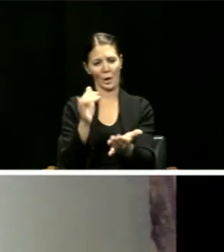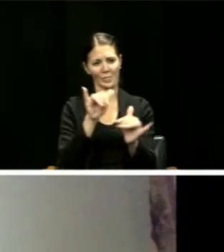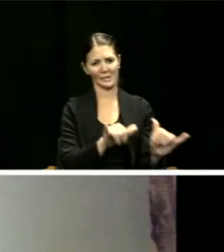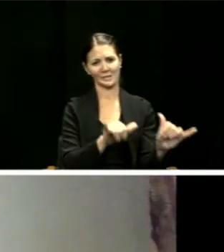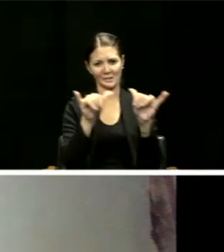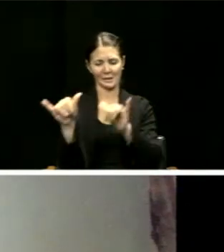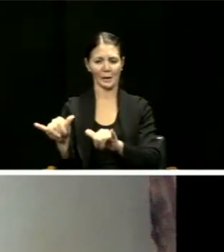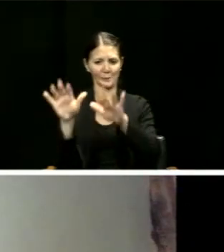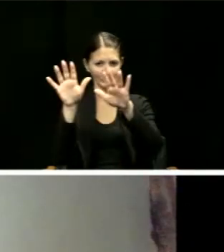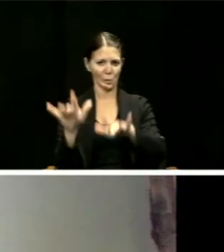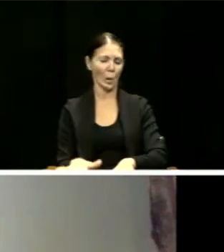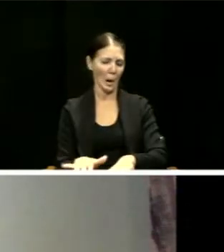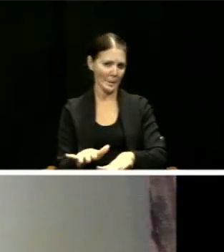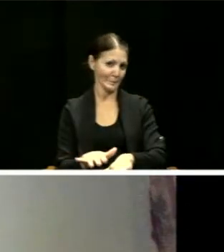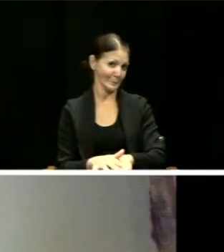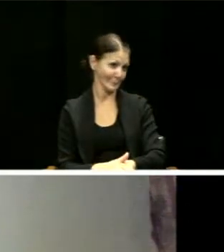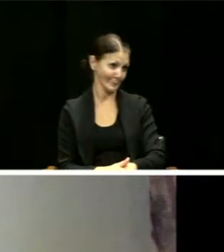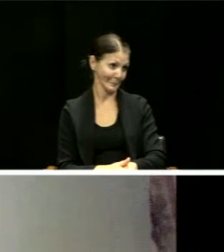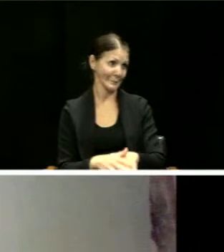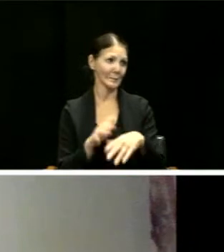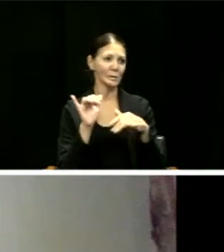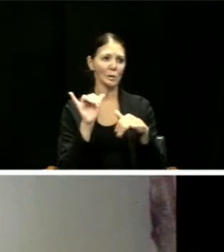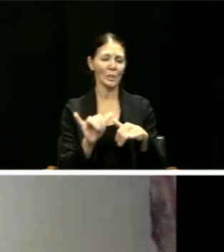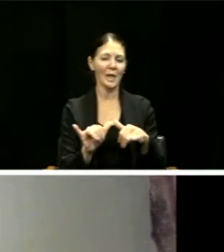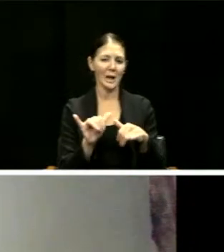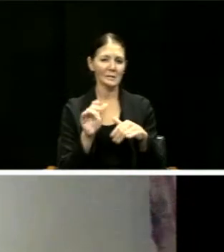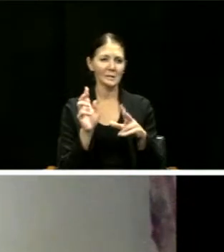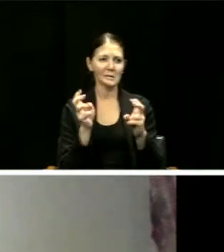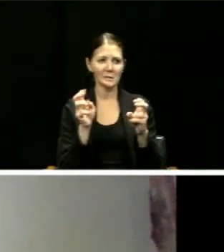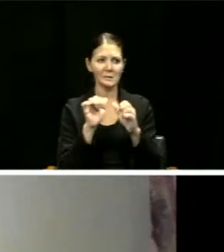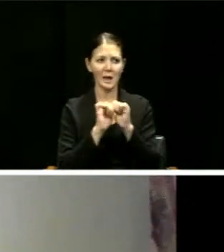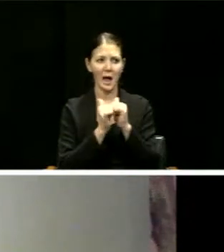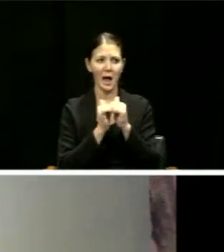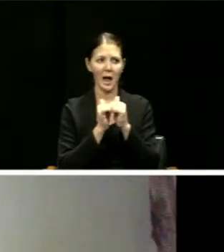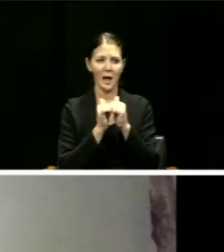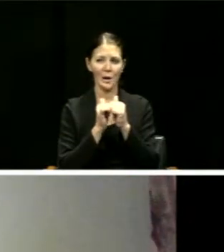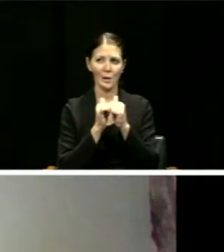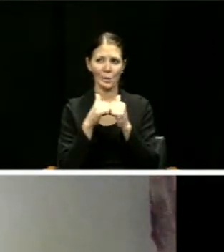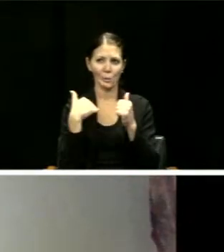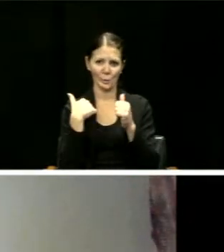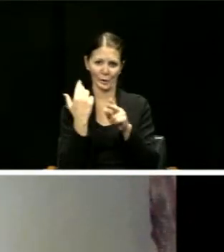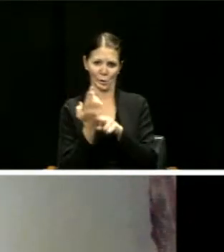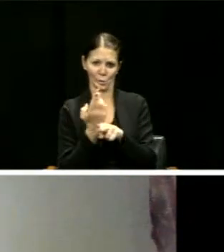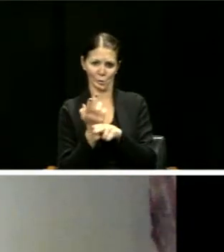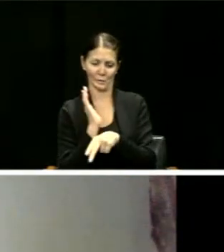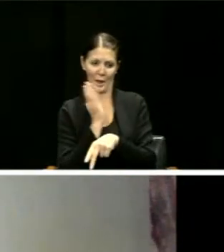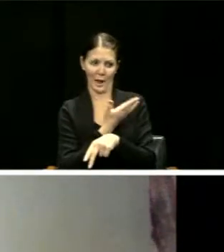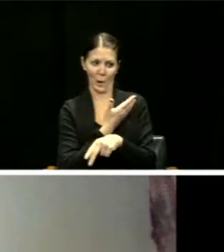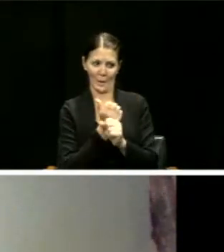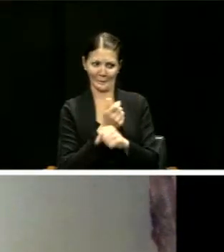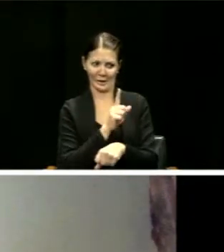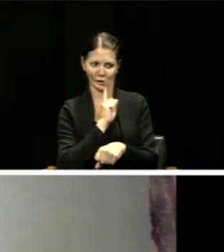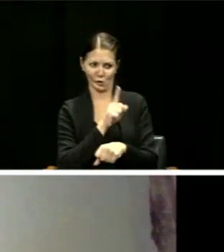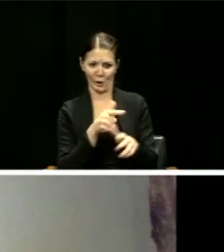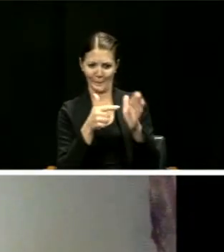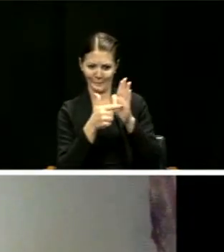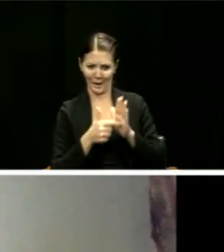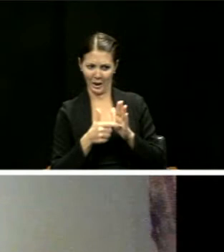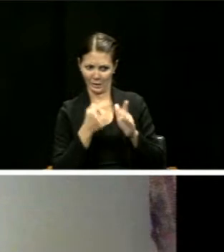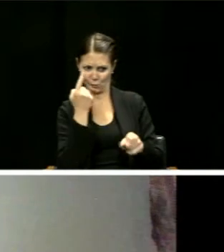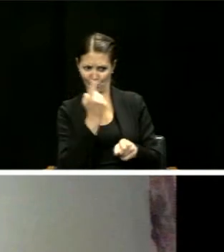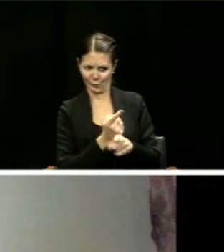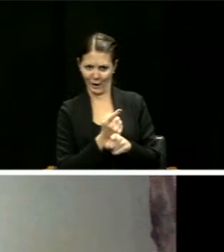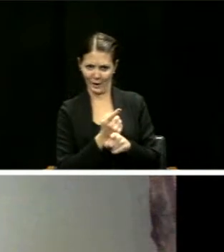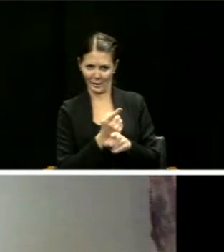was documented. So that's kind of also how we made sure our model was correctly showing what